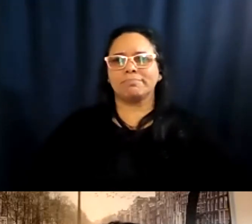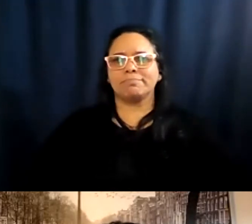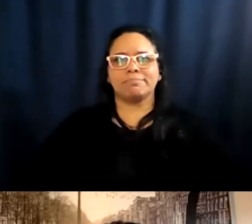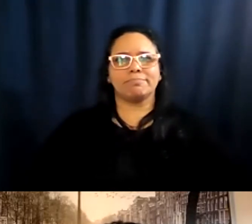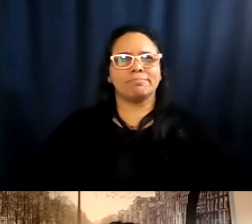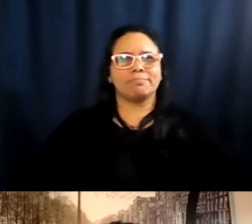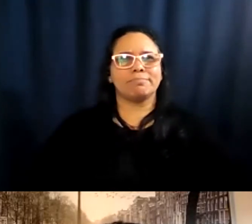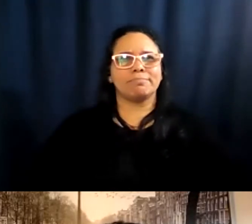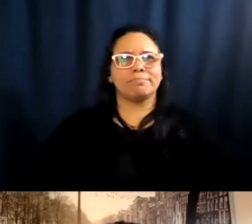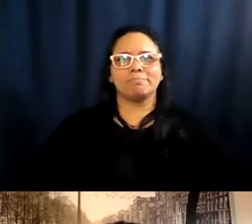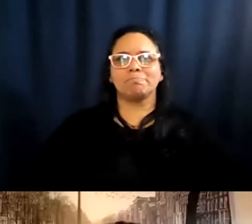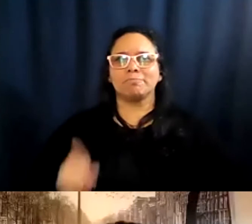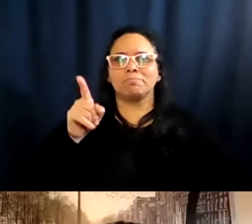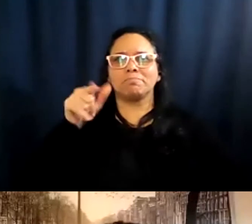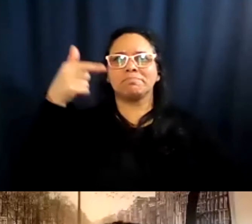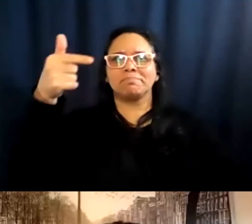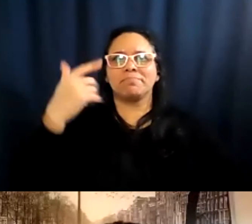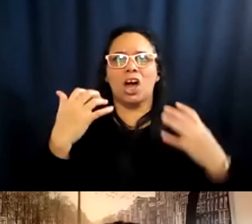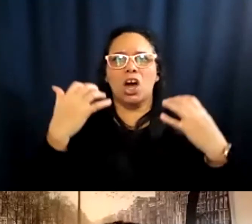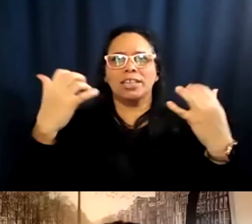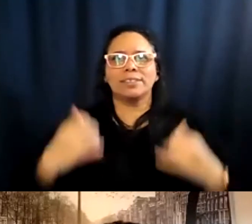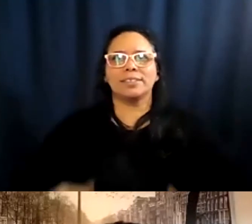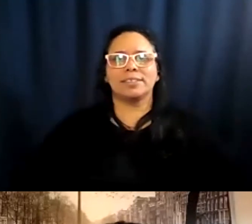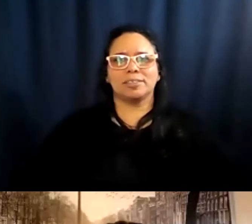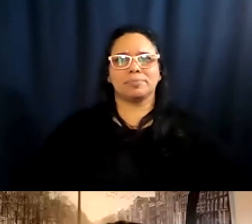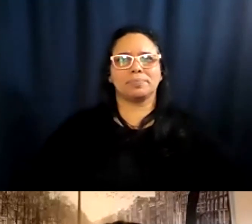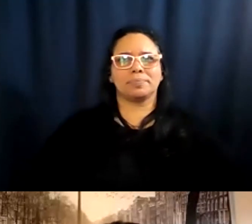I'll leave that to the audience first, and I'll give you all a few moments to think about that.